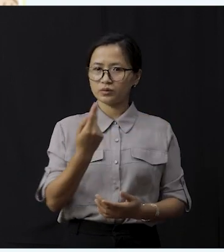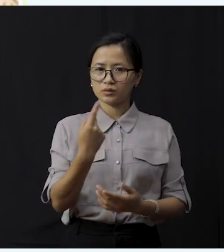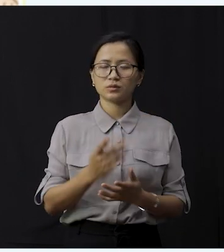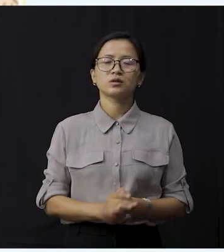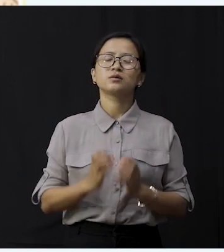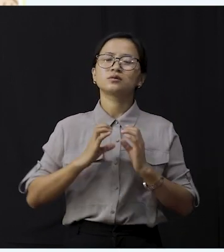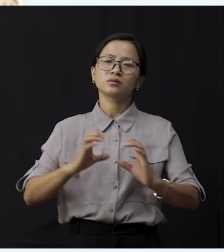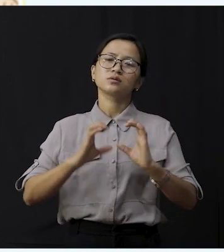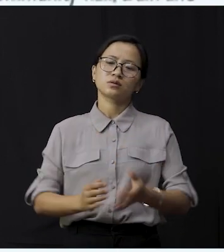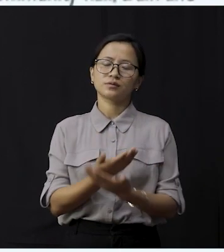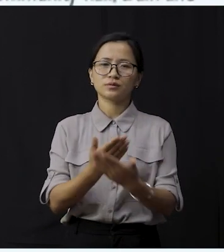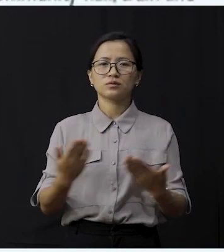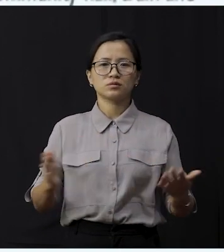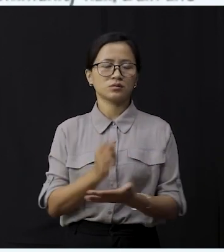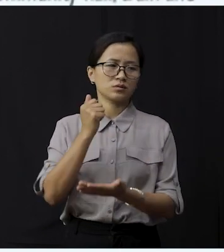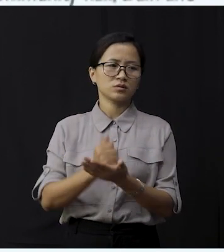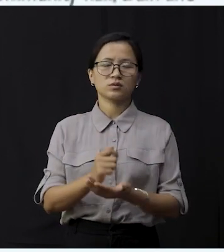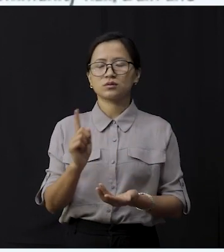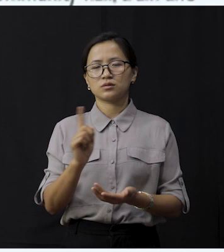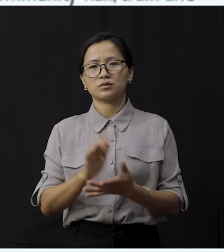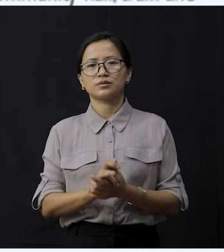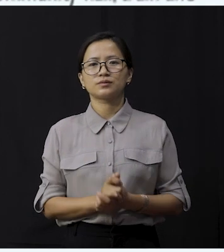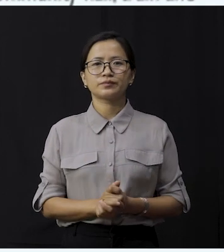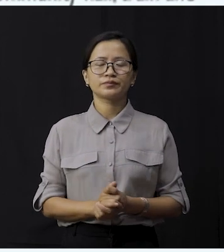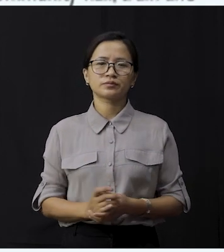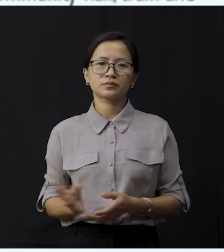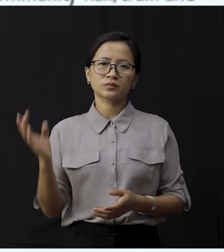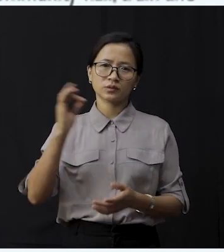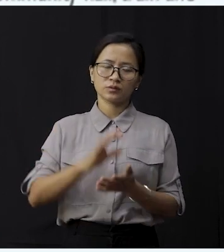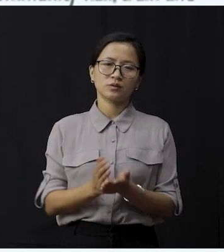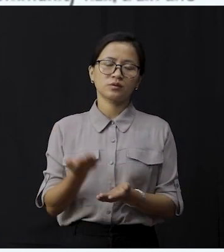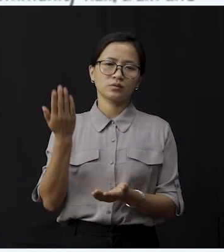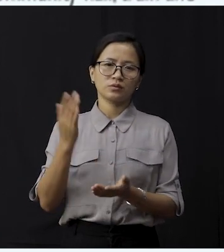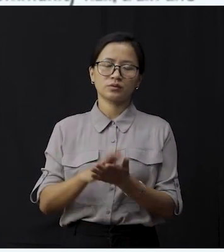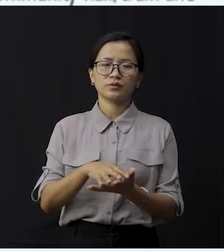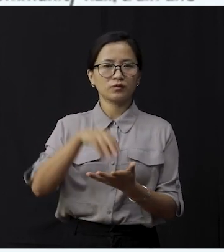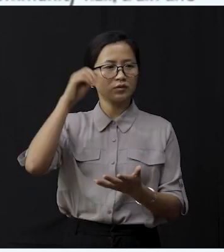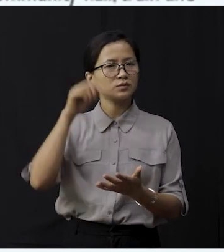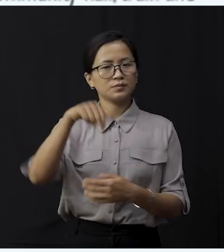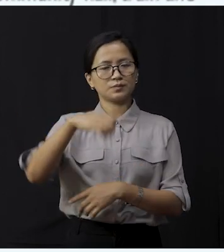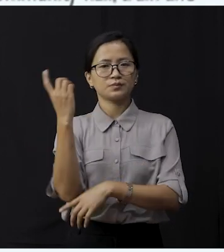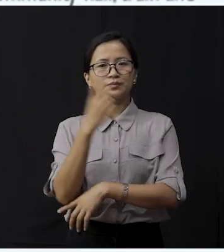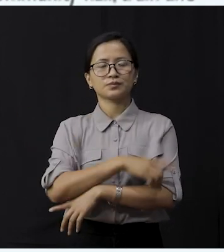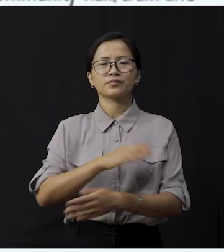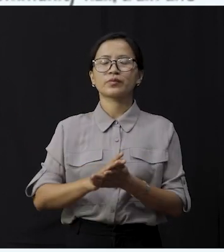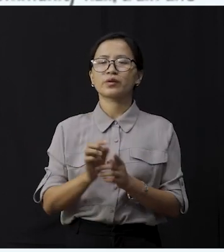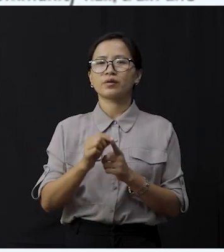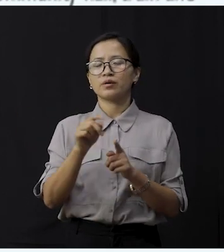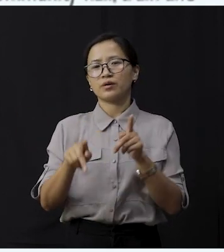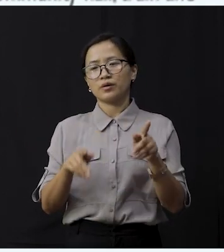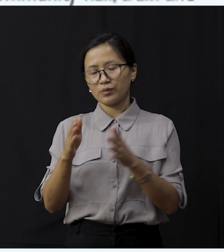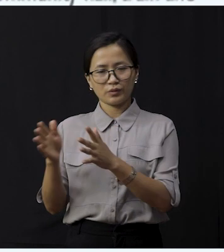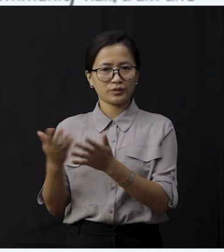duty to take care of this, and we should not do that. So let us recap the lessons what we have learned today. So a property means anything that